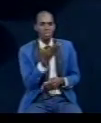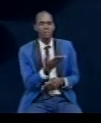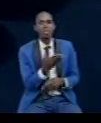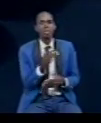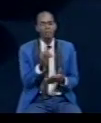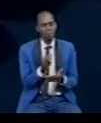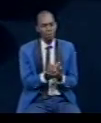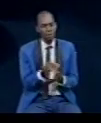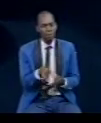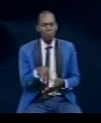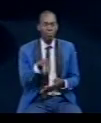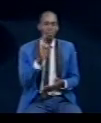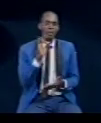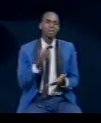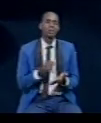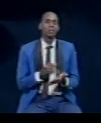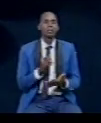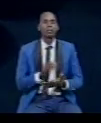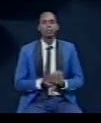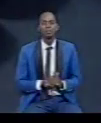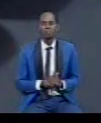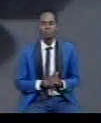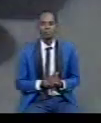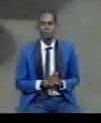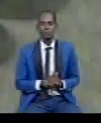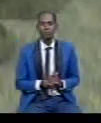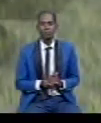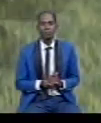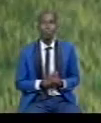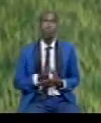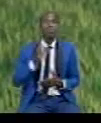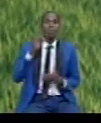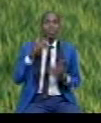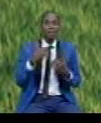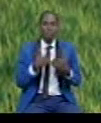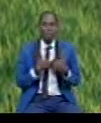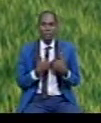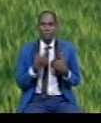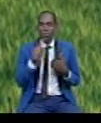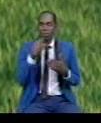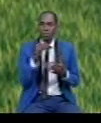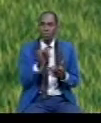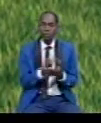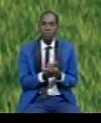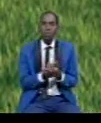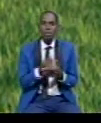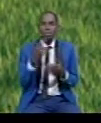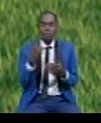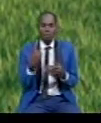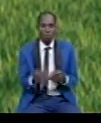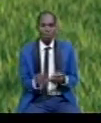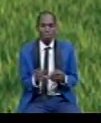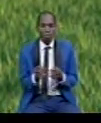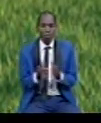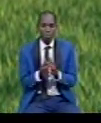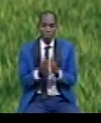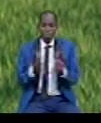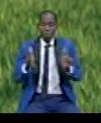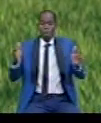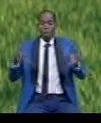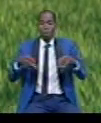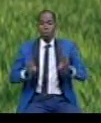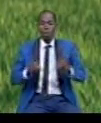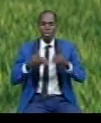be that find it." He had said the wide gate leads to destruction,